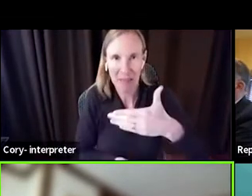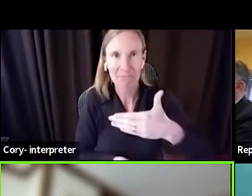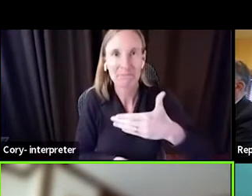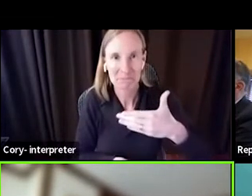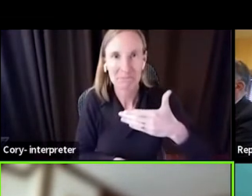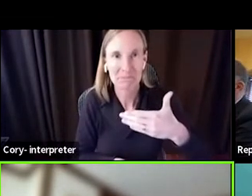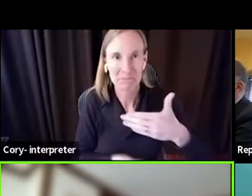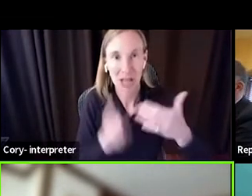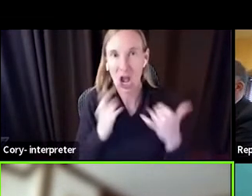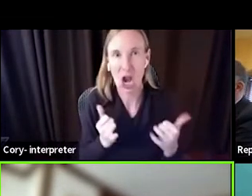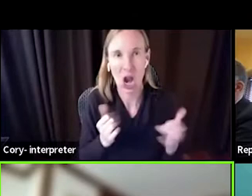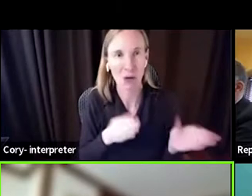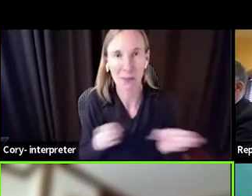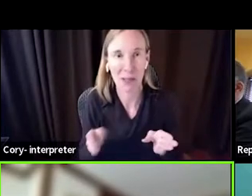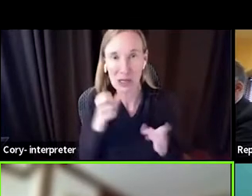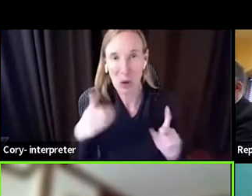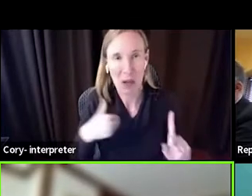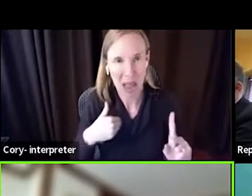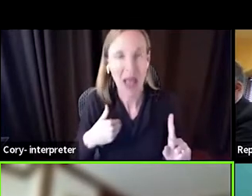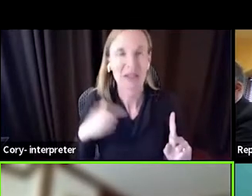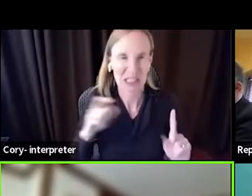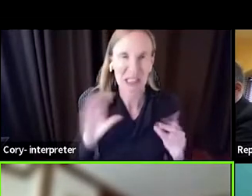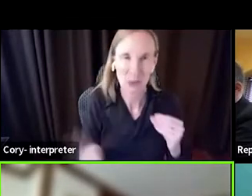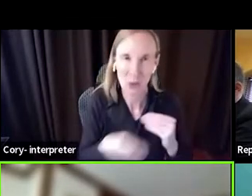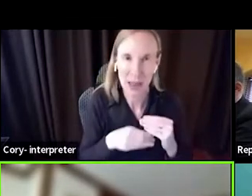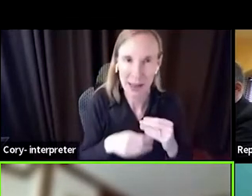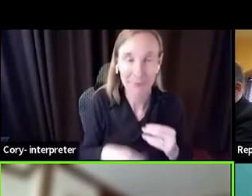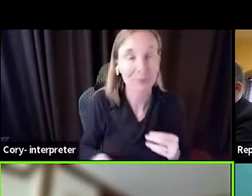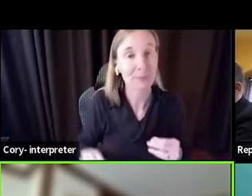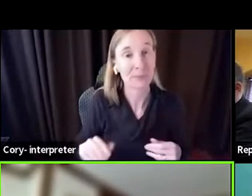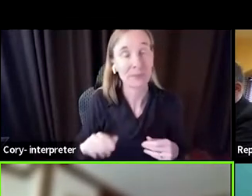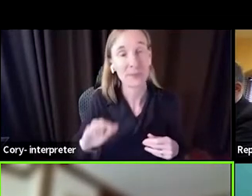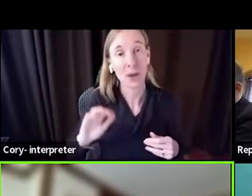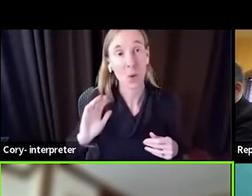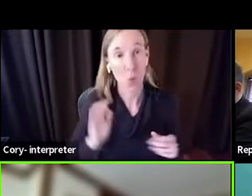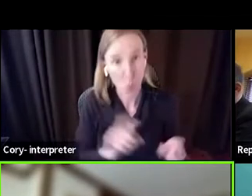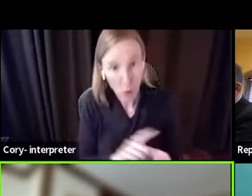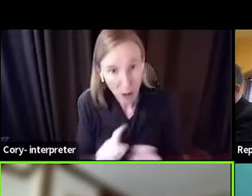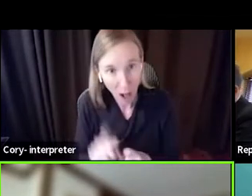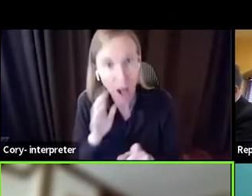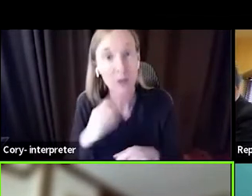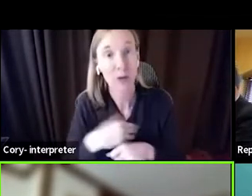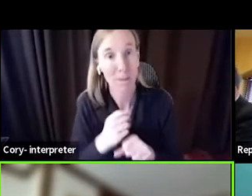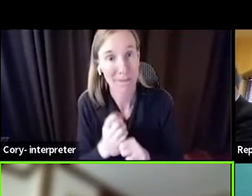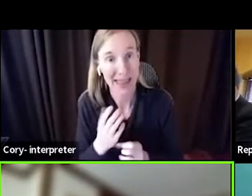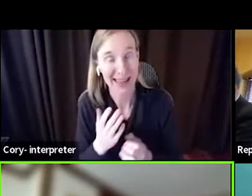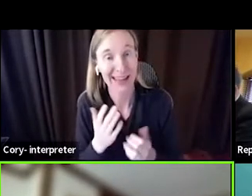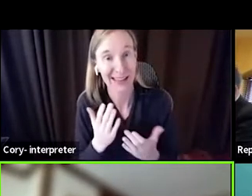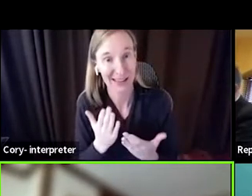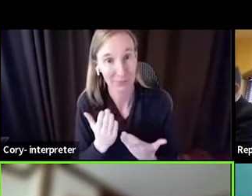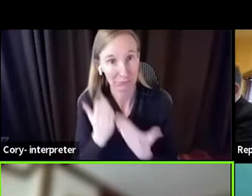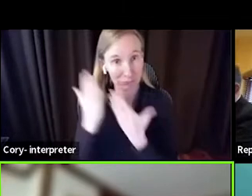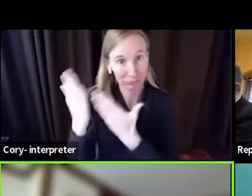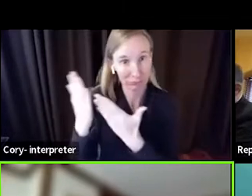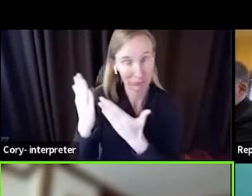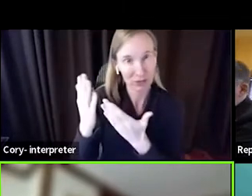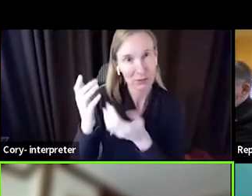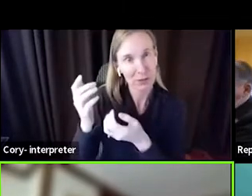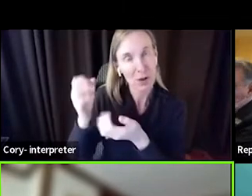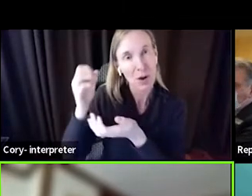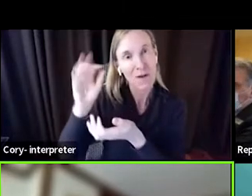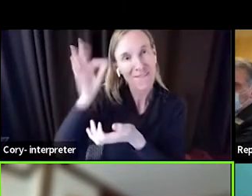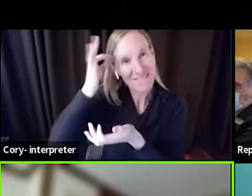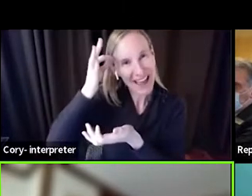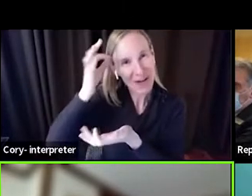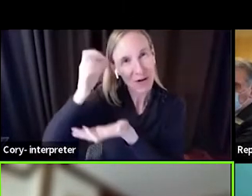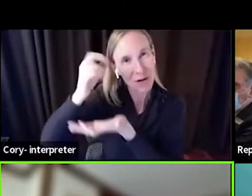And then the third aspect of the recommendation is that the state submit this change to the federal government for approval for plan